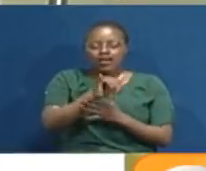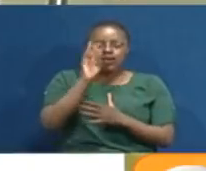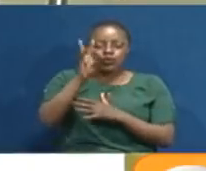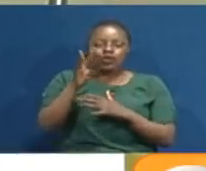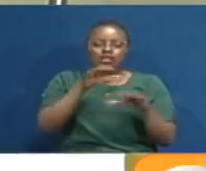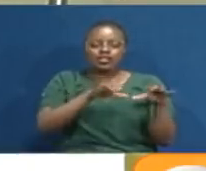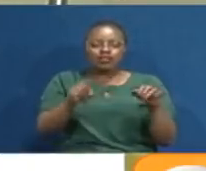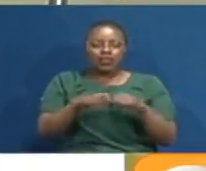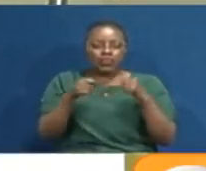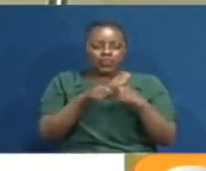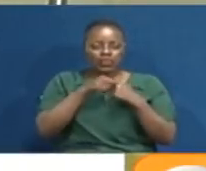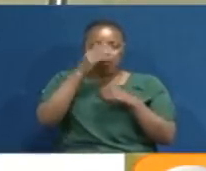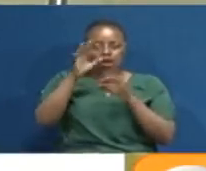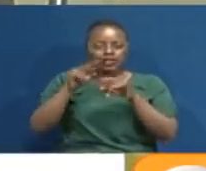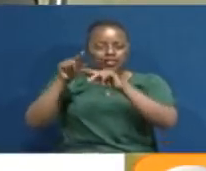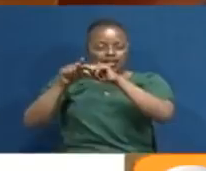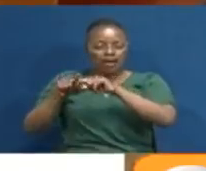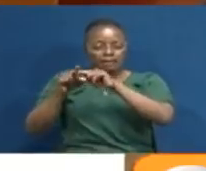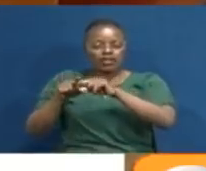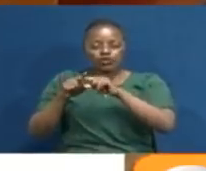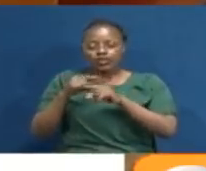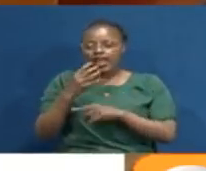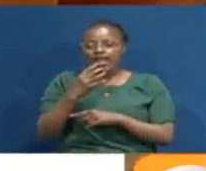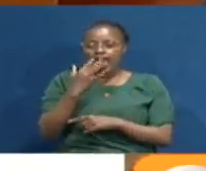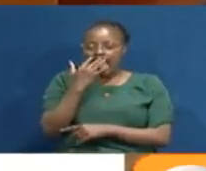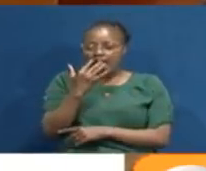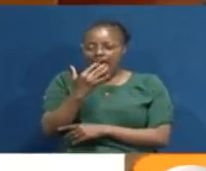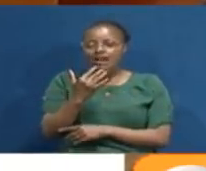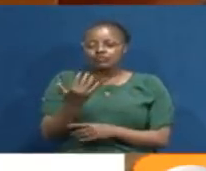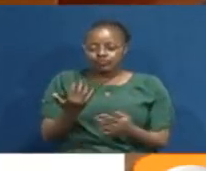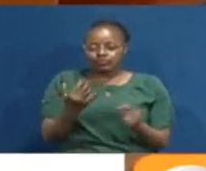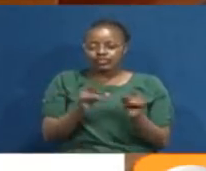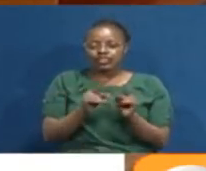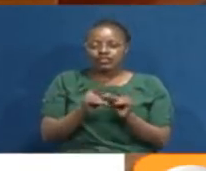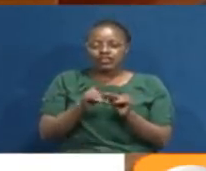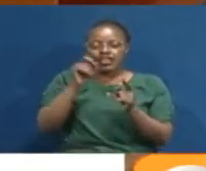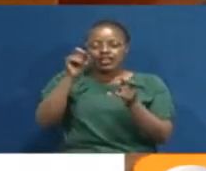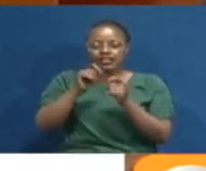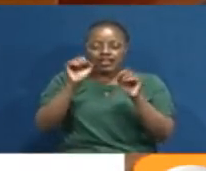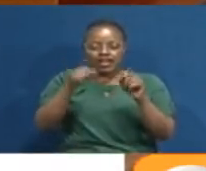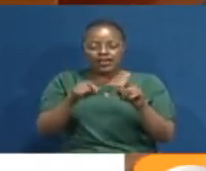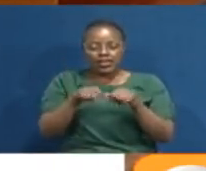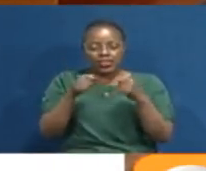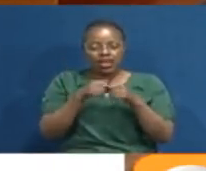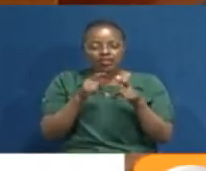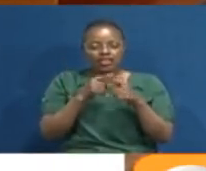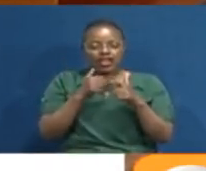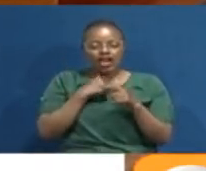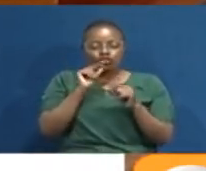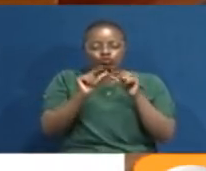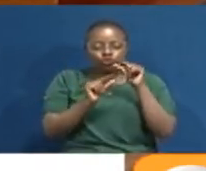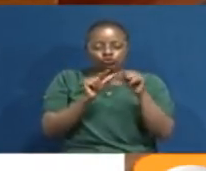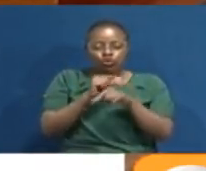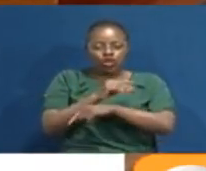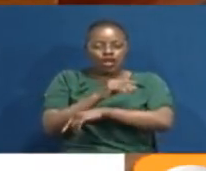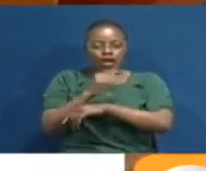some damage because it depends on oxygen. The other thing is that a blood vessel can tear slowly and form little blood clots within